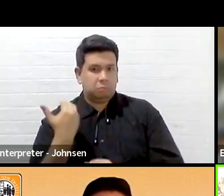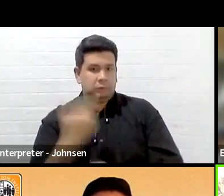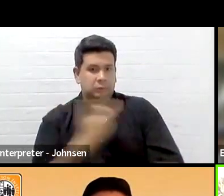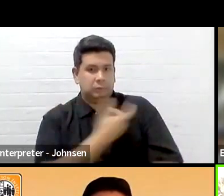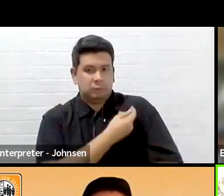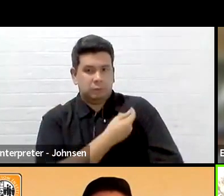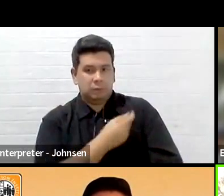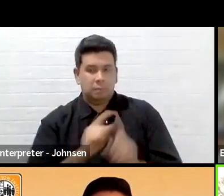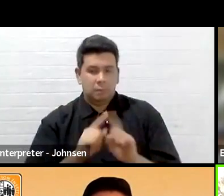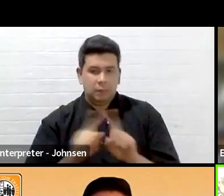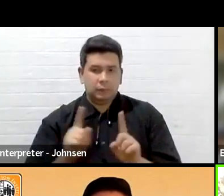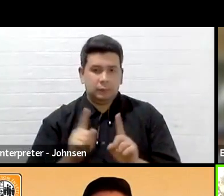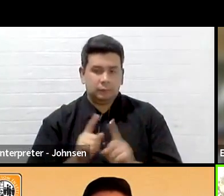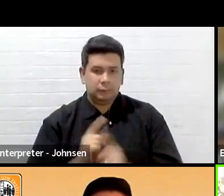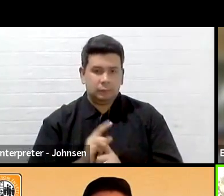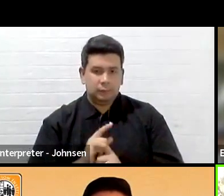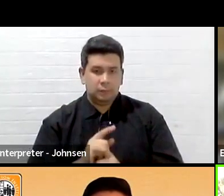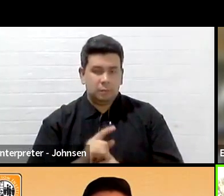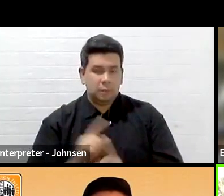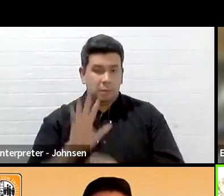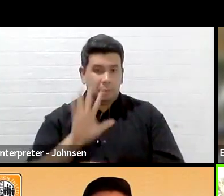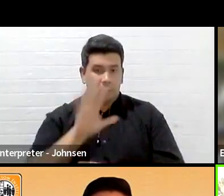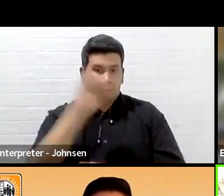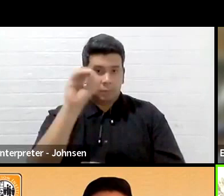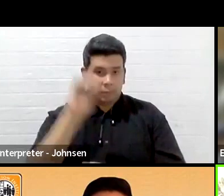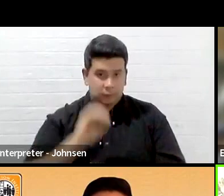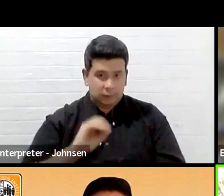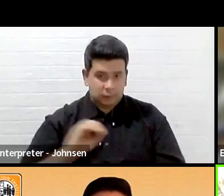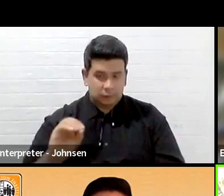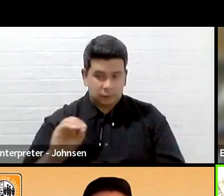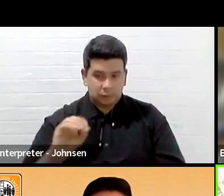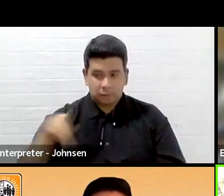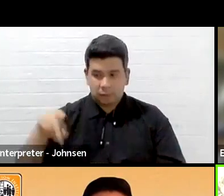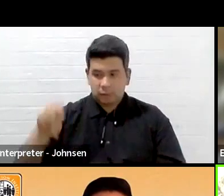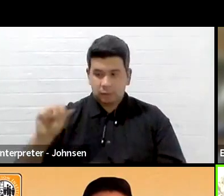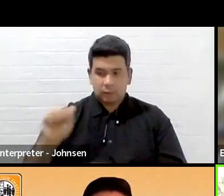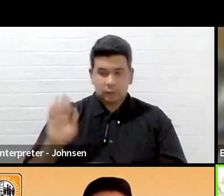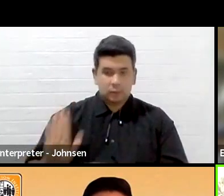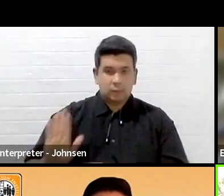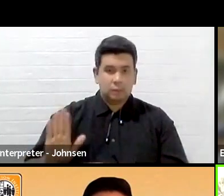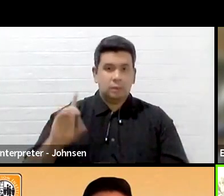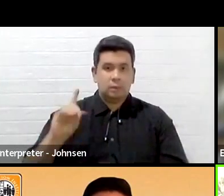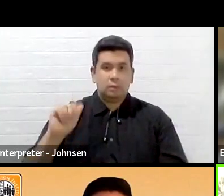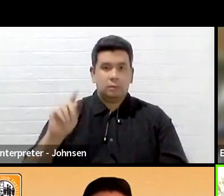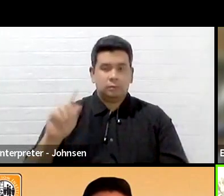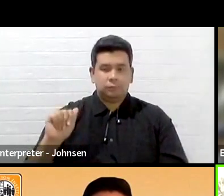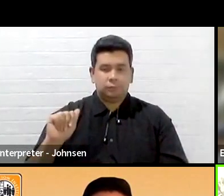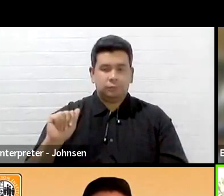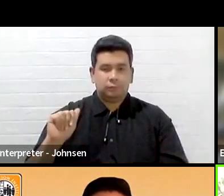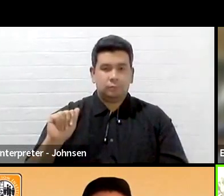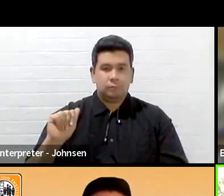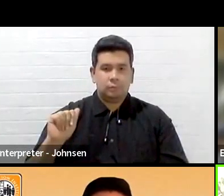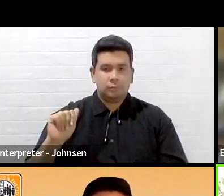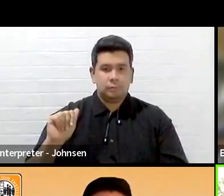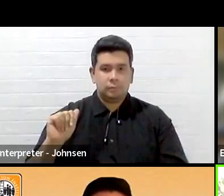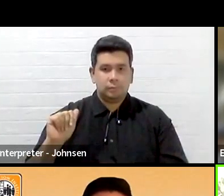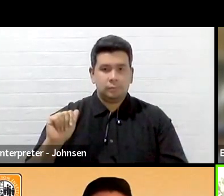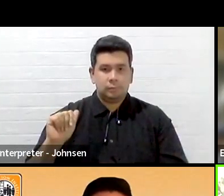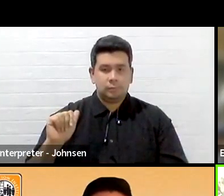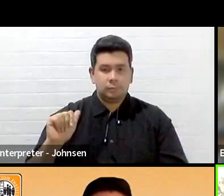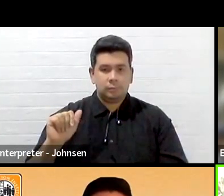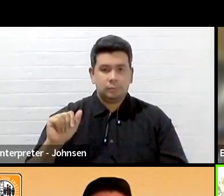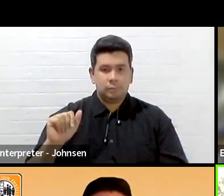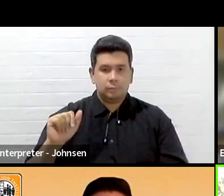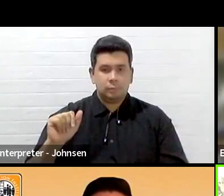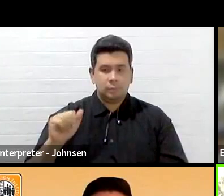Yet, 5%, if you look at PSA data, 5% of the deaths that are already, I would